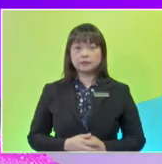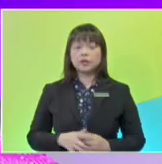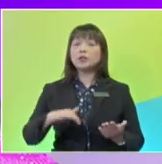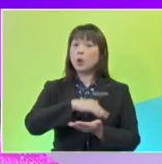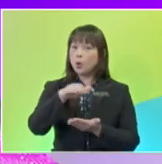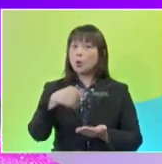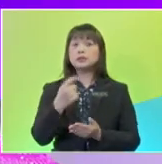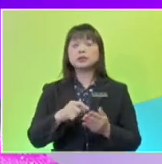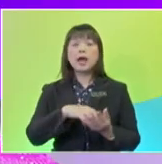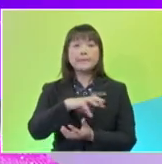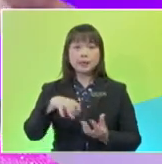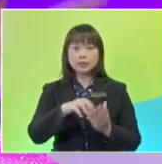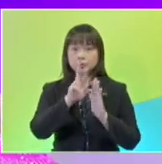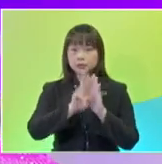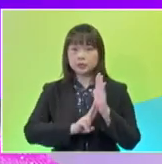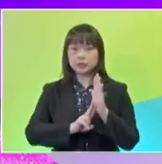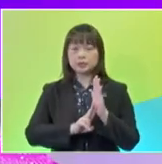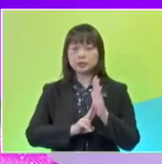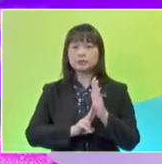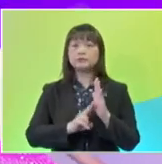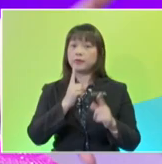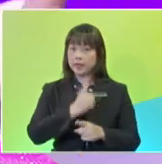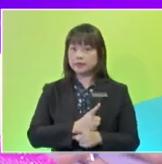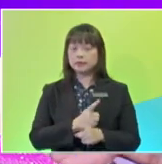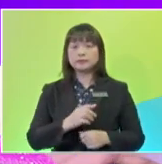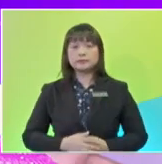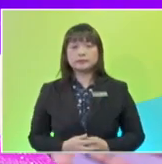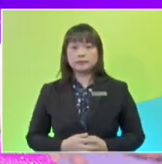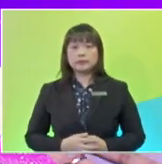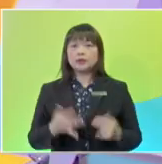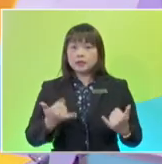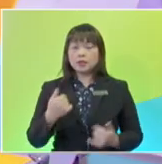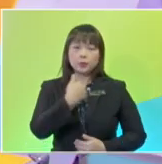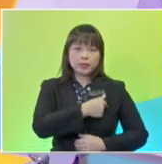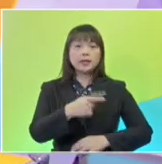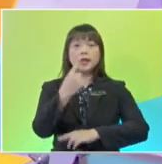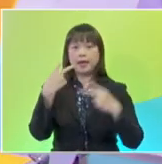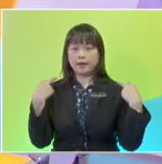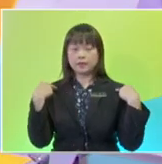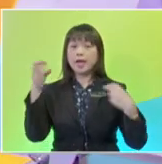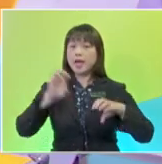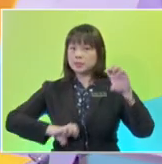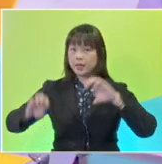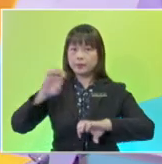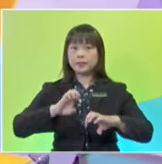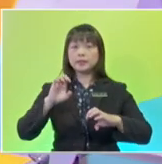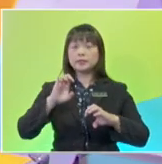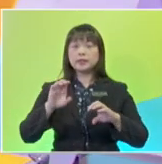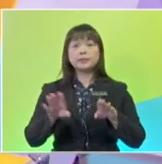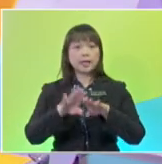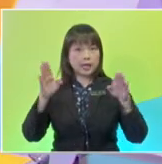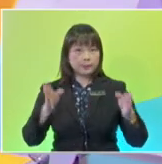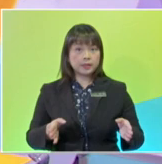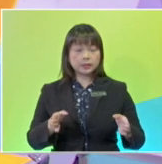today, right now, we have changed into like an experiment table. I'm sure Mr. Q is going to surprise us with something.